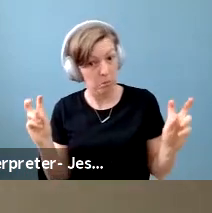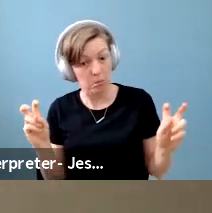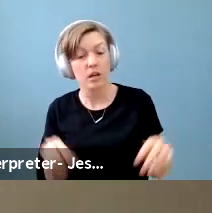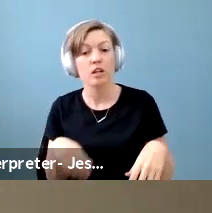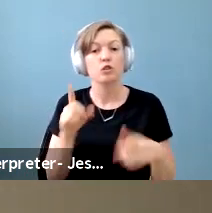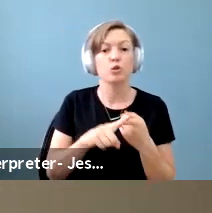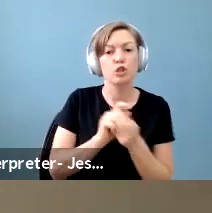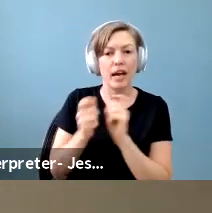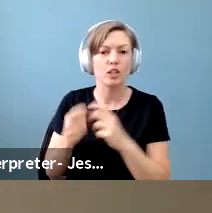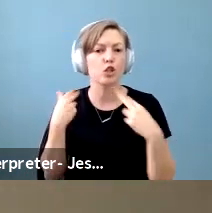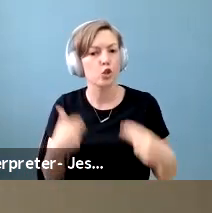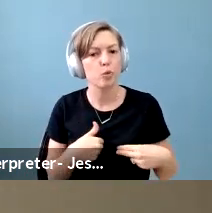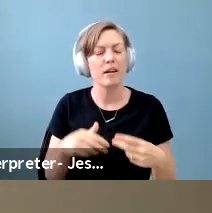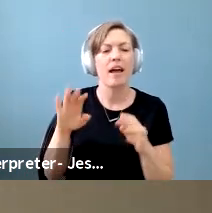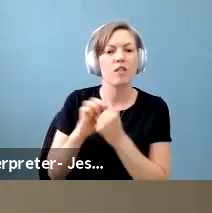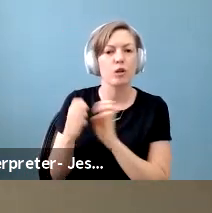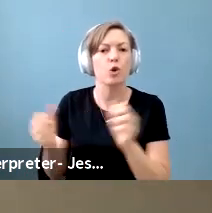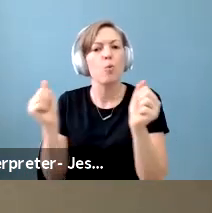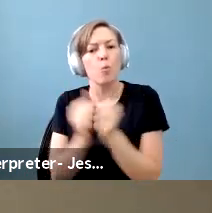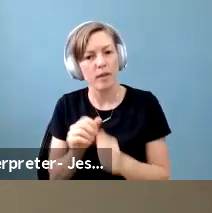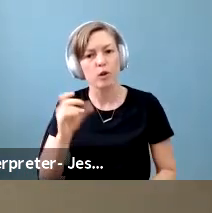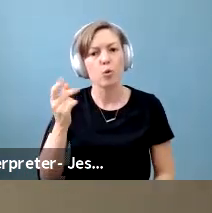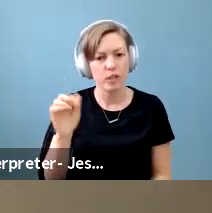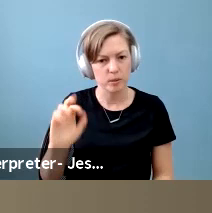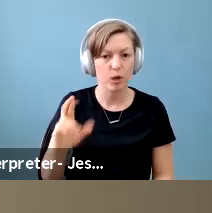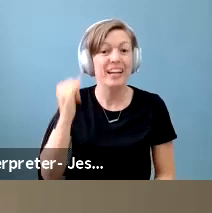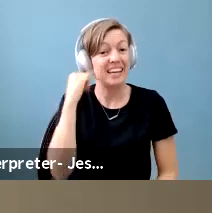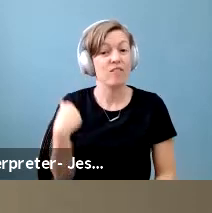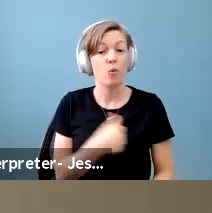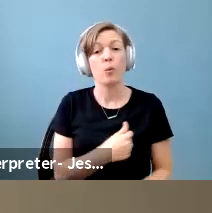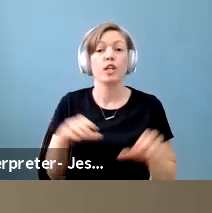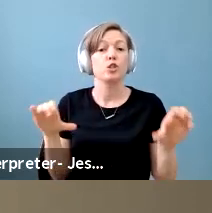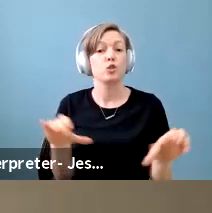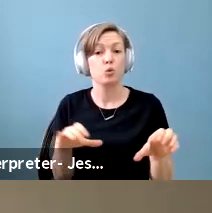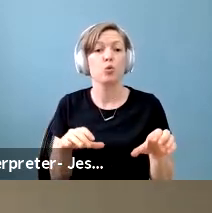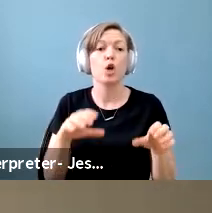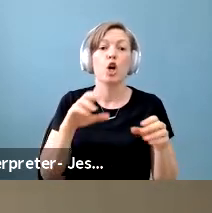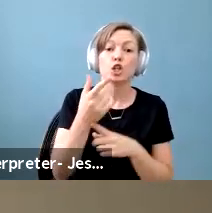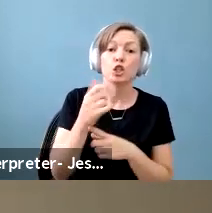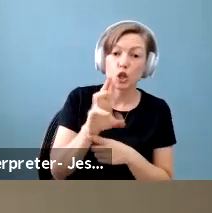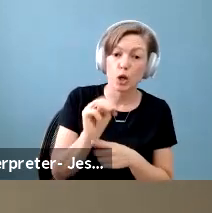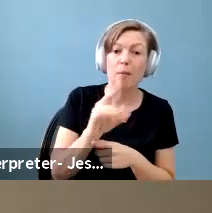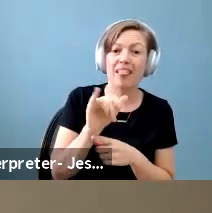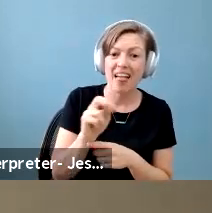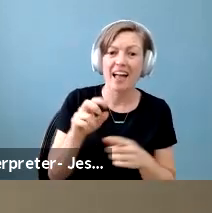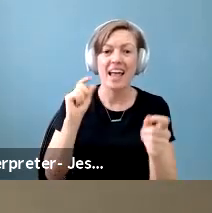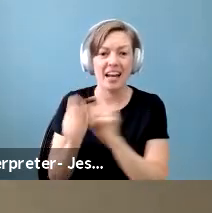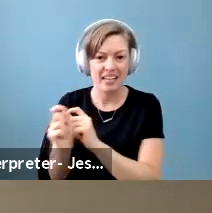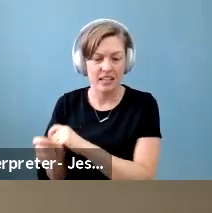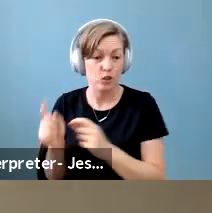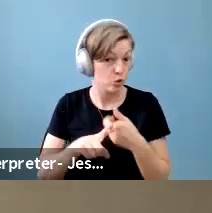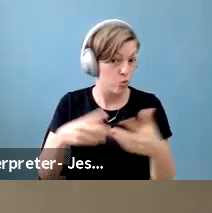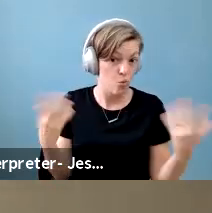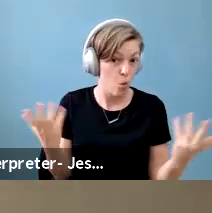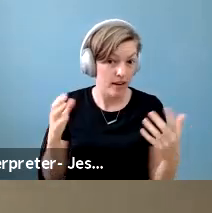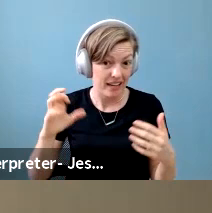human evolution with CRISPR if we do germline editing. And to what extent do we